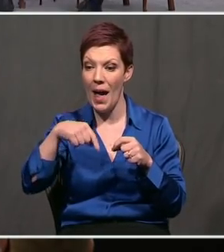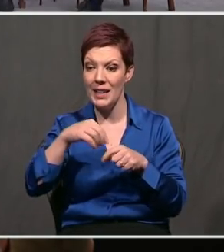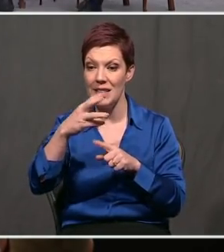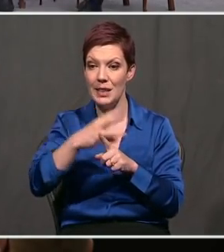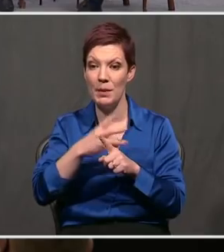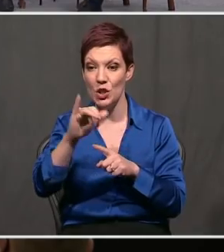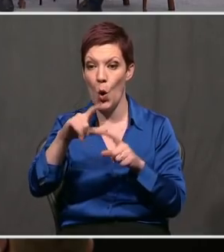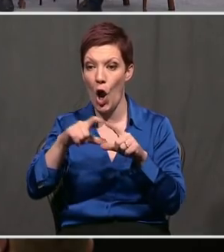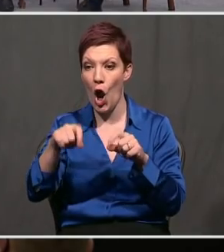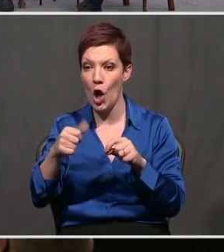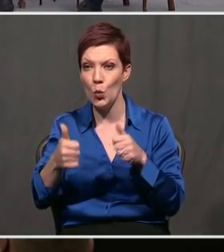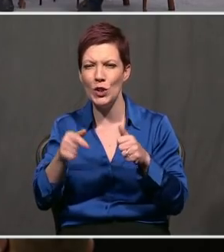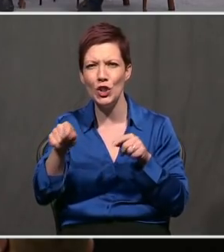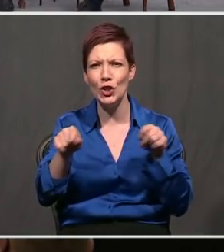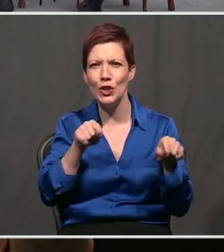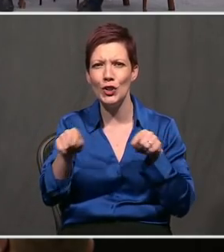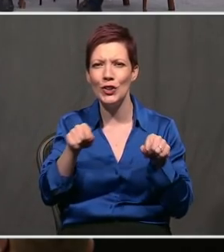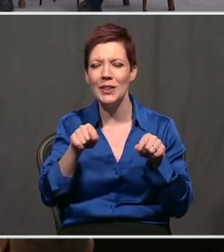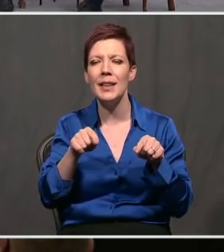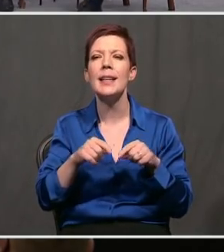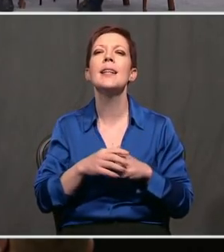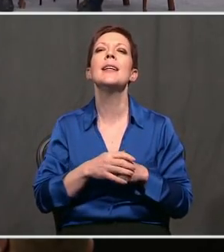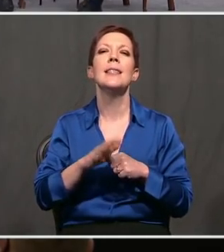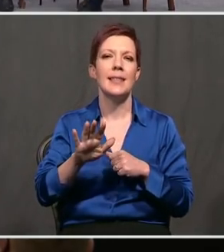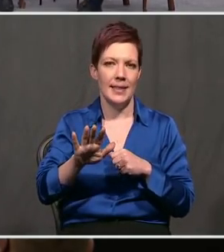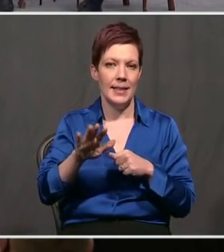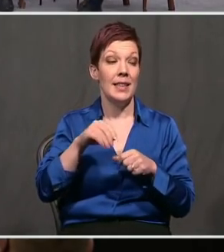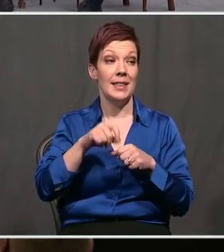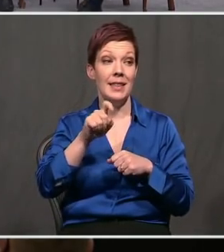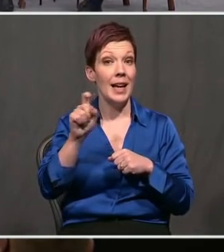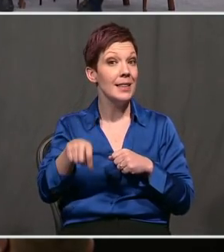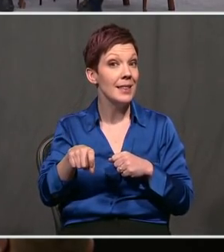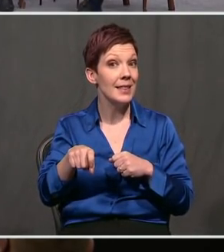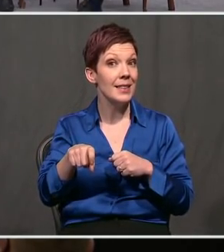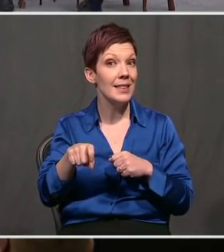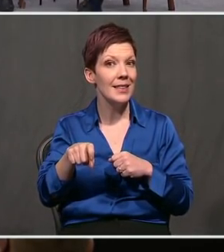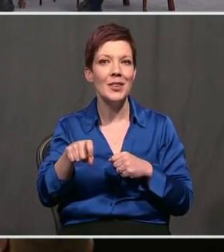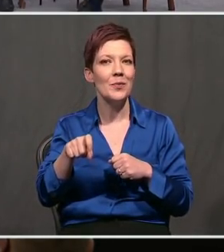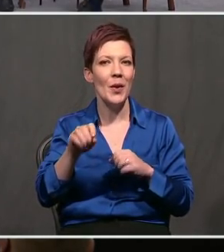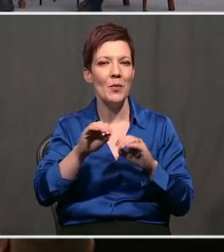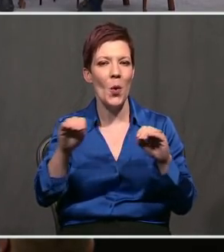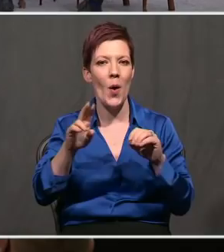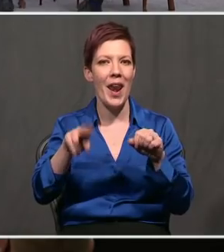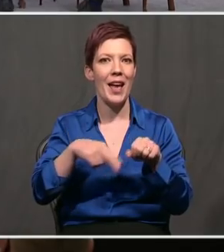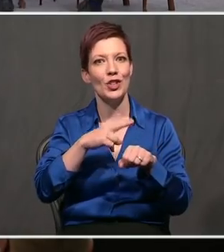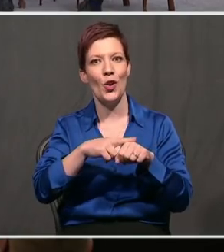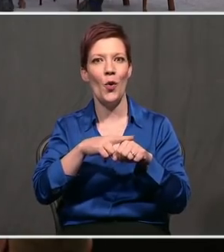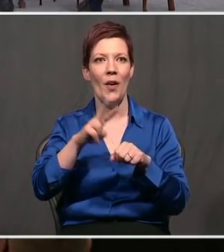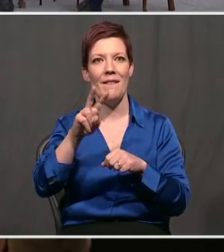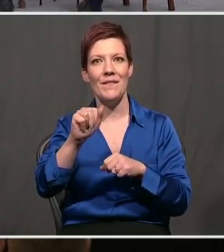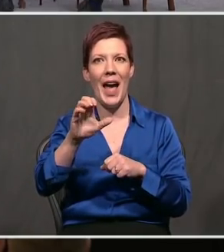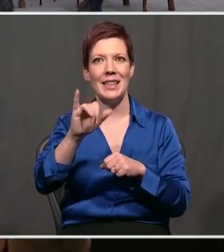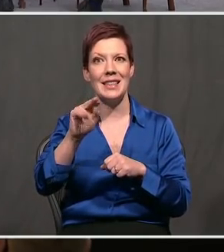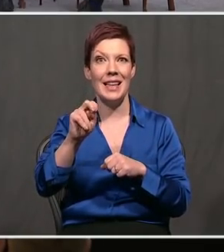true. I'm going to take it a step further because of the unique attributes of Texas. There is no national vaccine card.